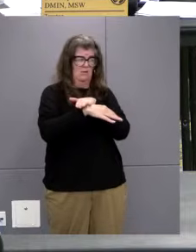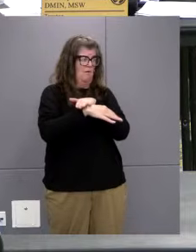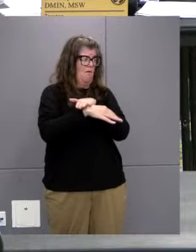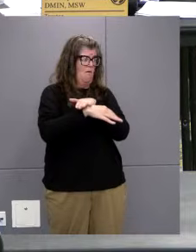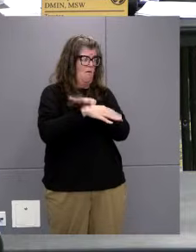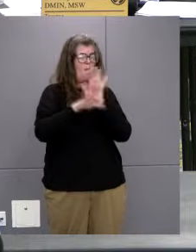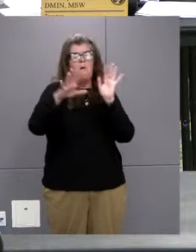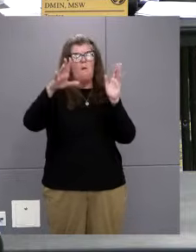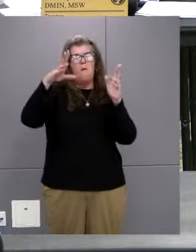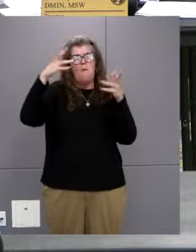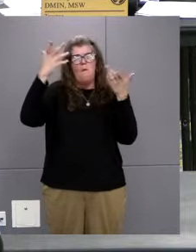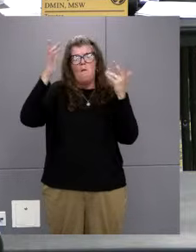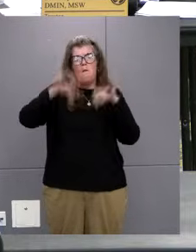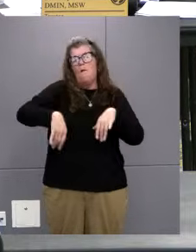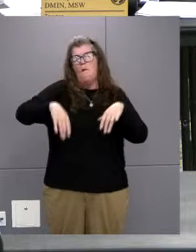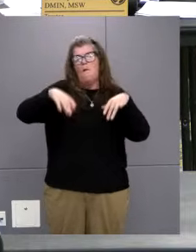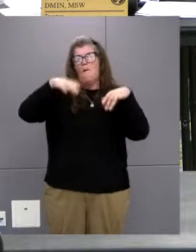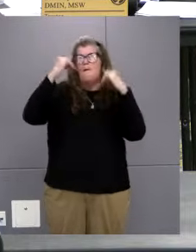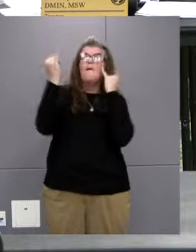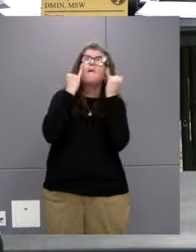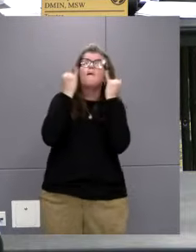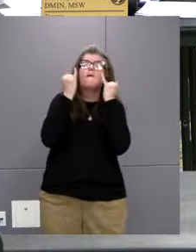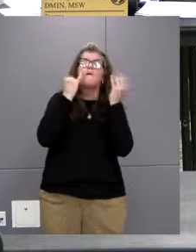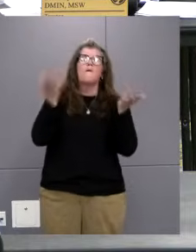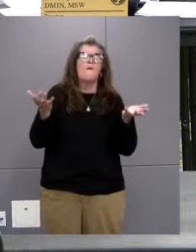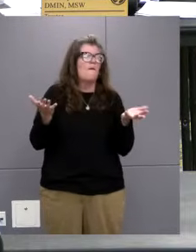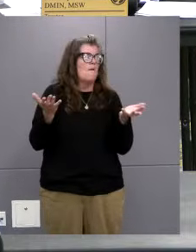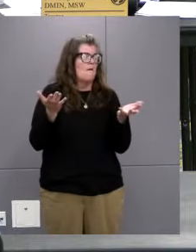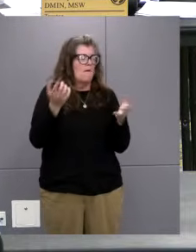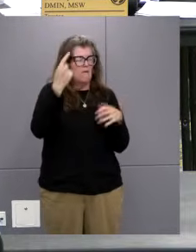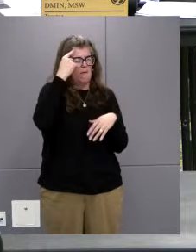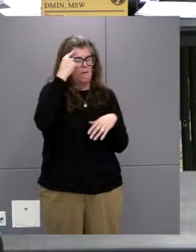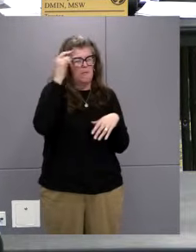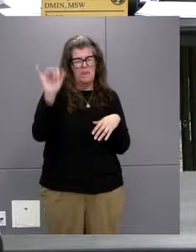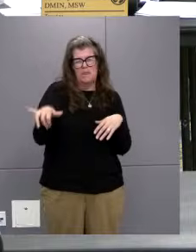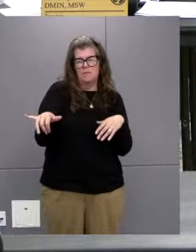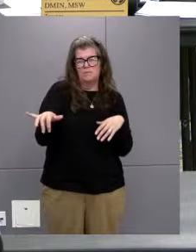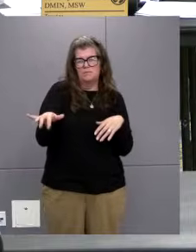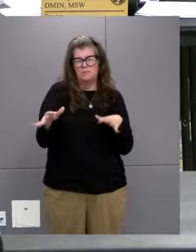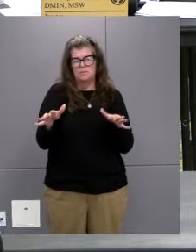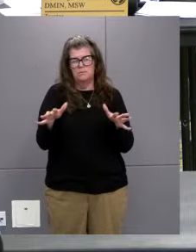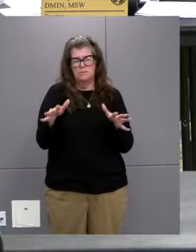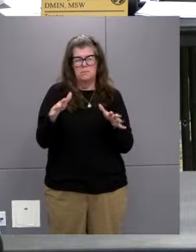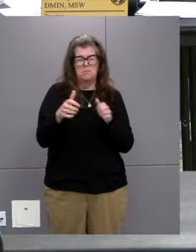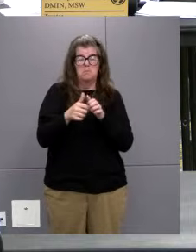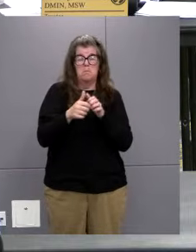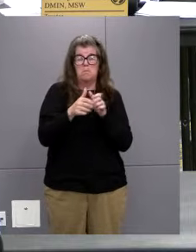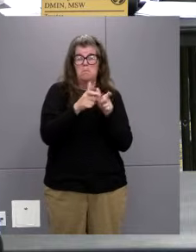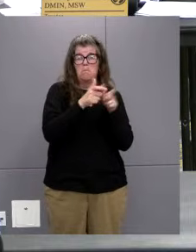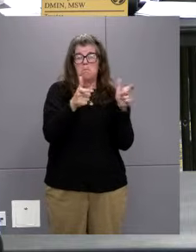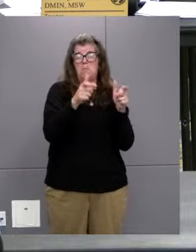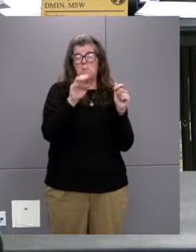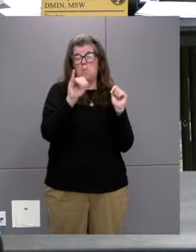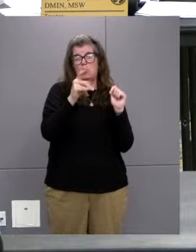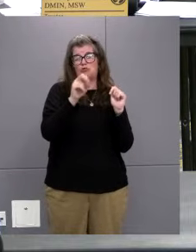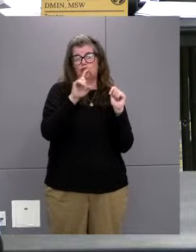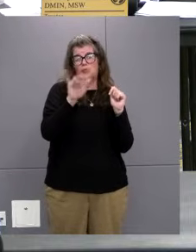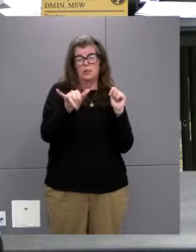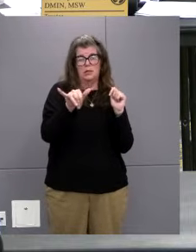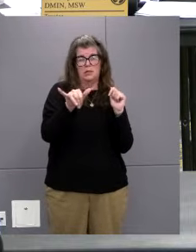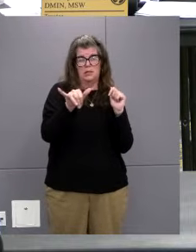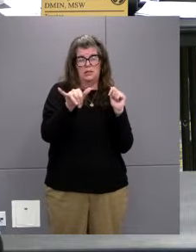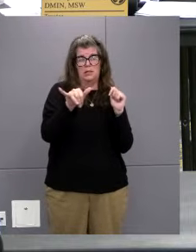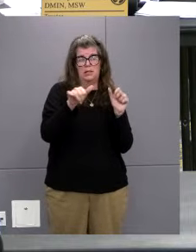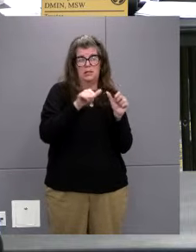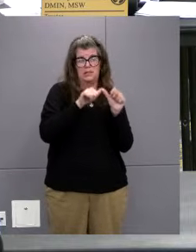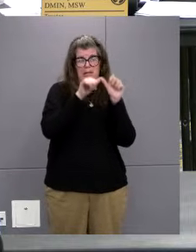as a hypothetical. I think that a majority carrying a